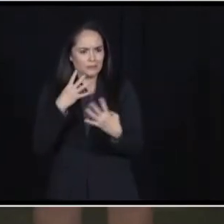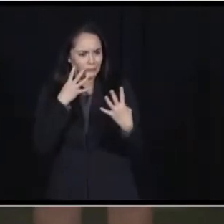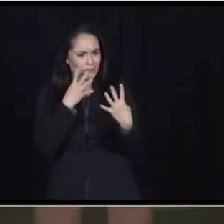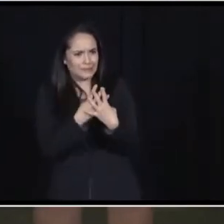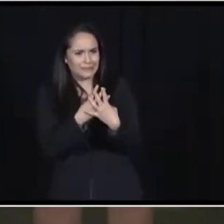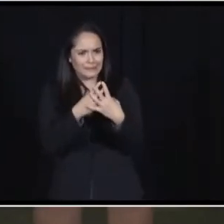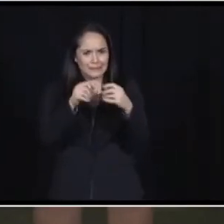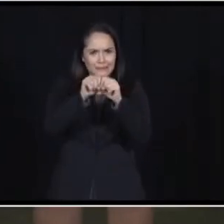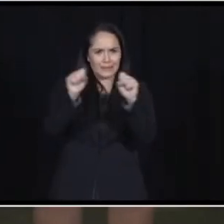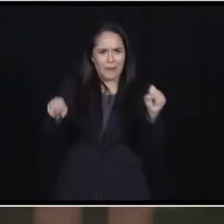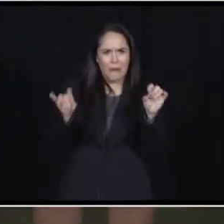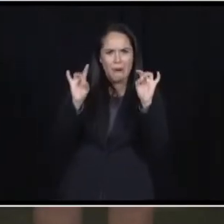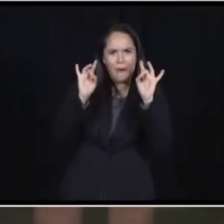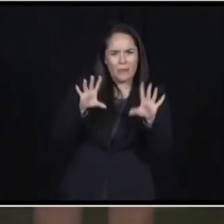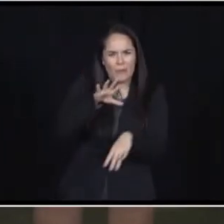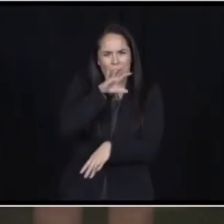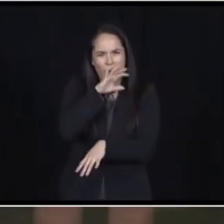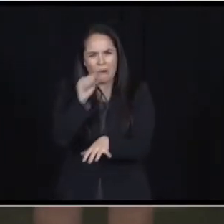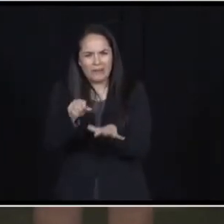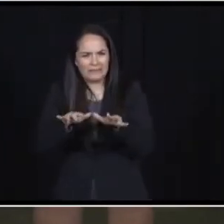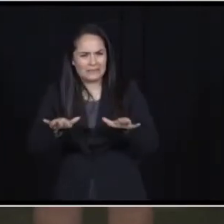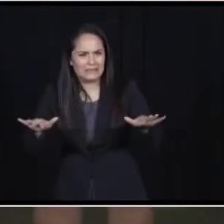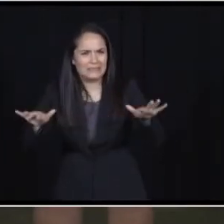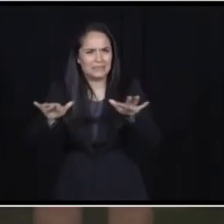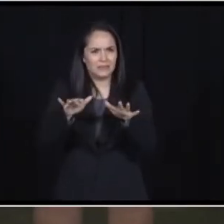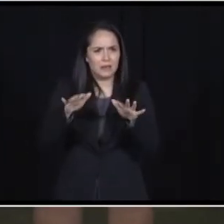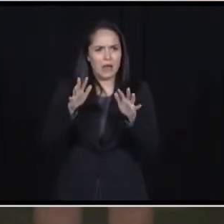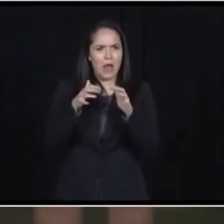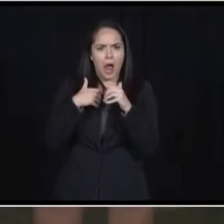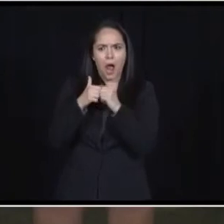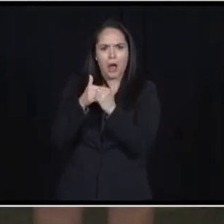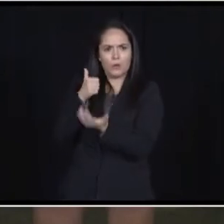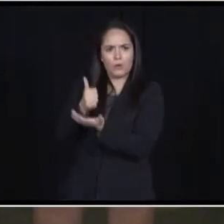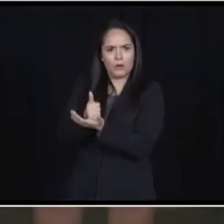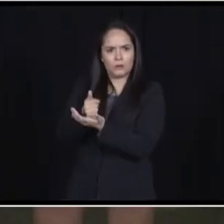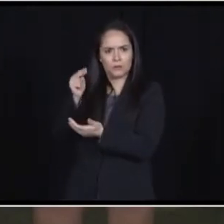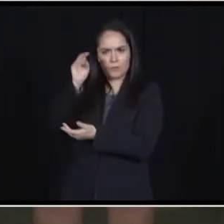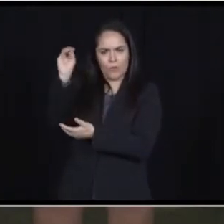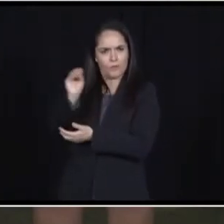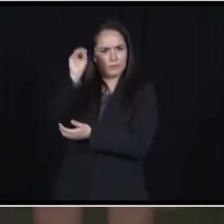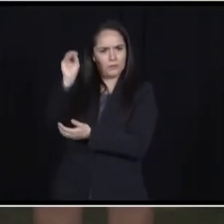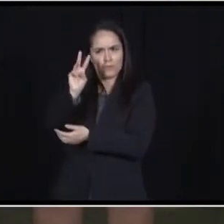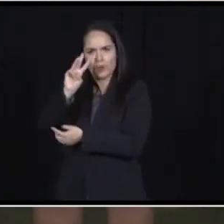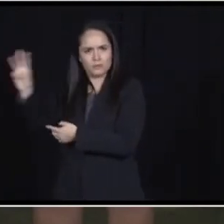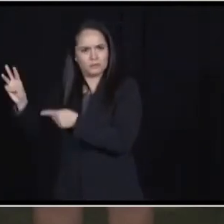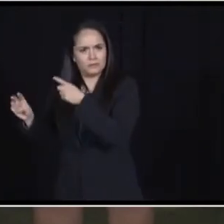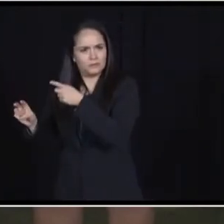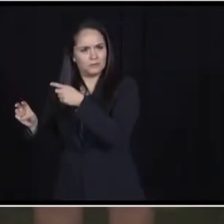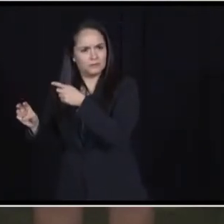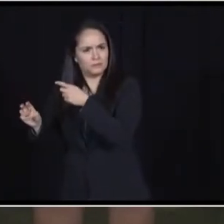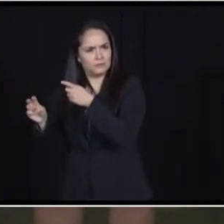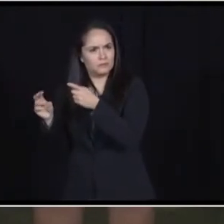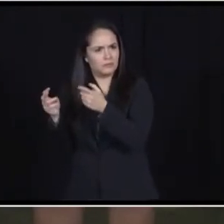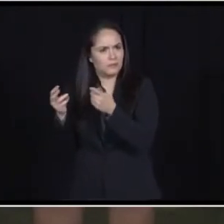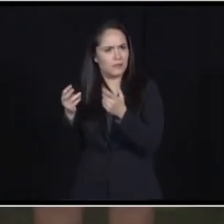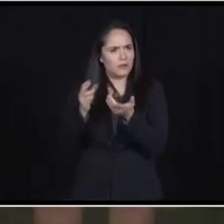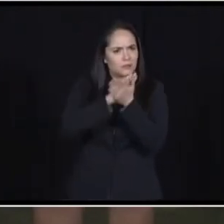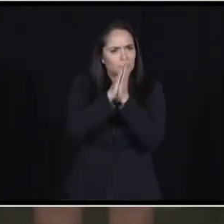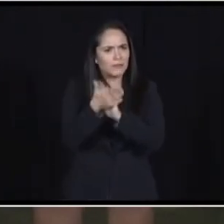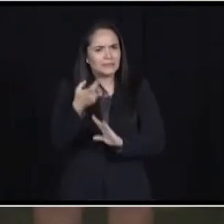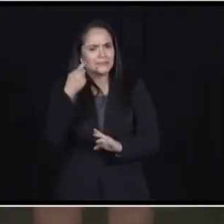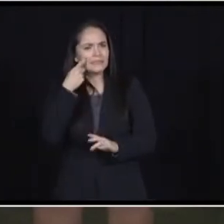done to help people in Northwestern Ontario, Northern Ontario, and Western Ontario to become, addiction-free?